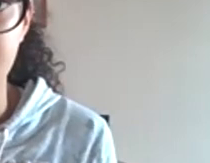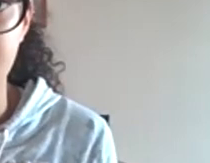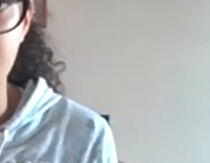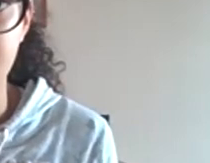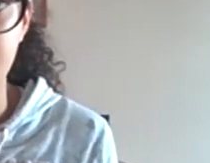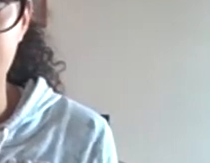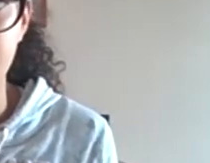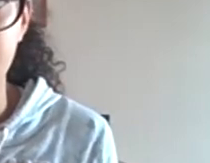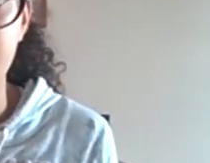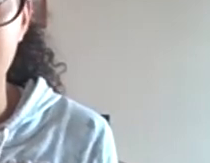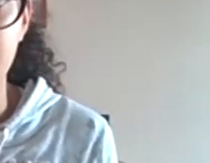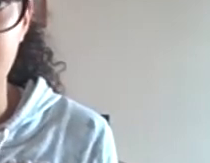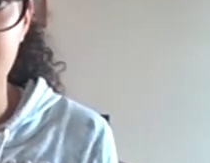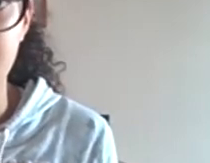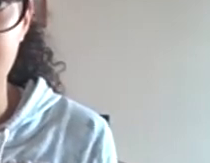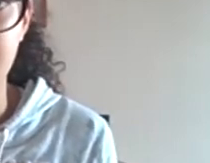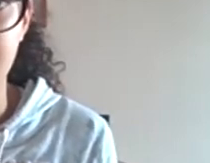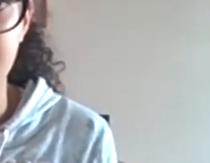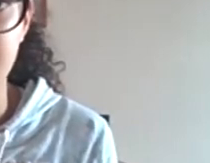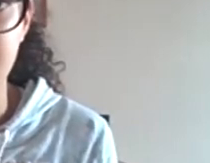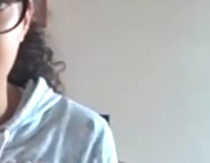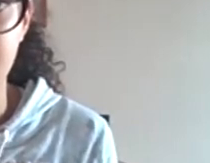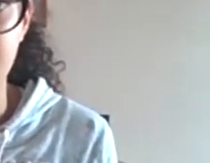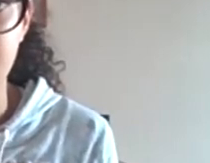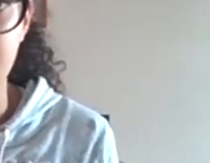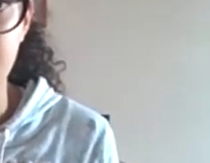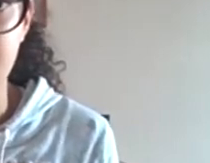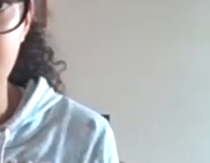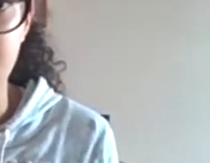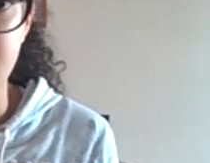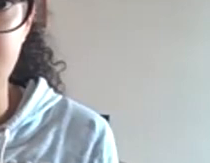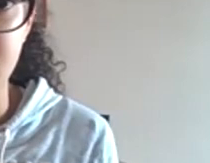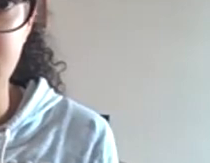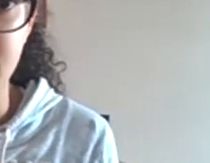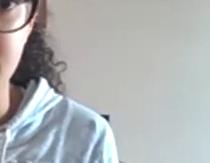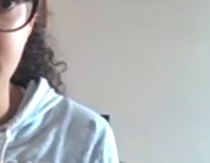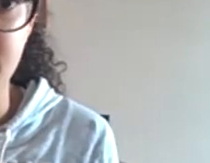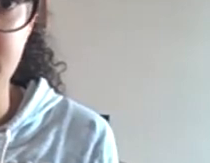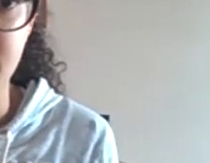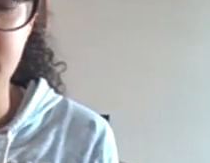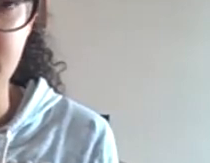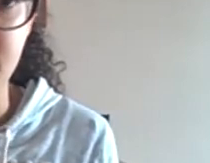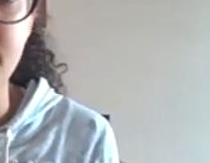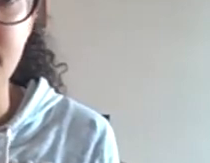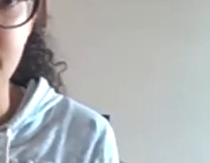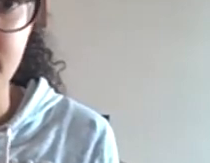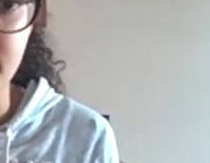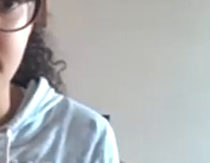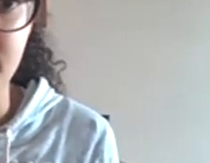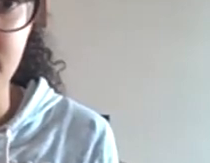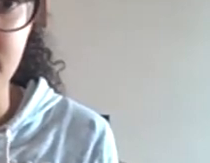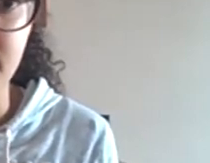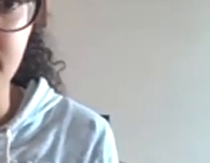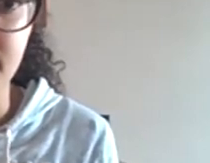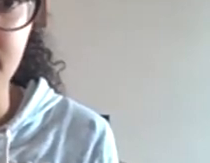that. So I will check and see if the audio has a transcript. I will figure that